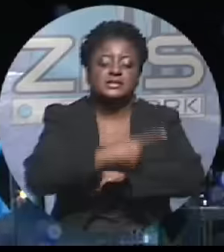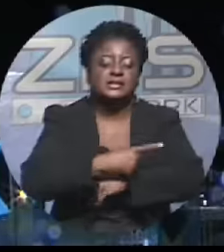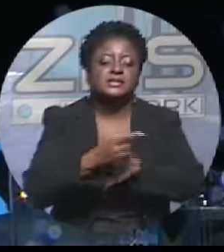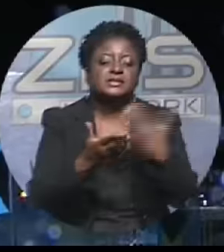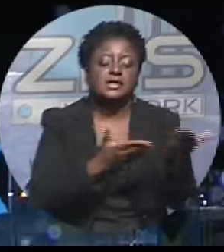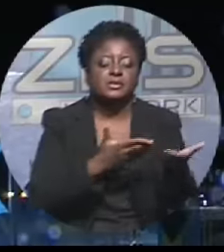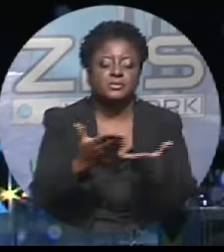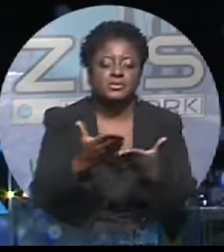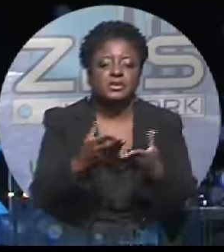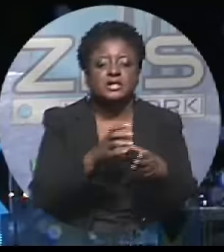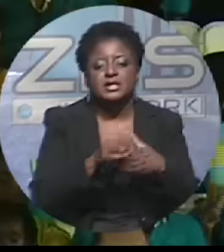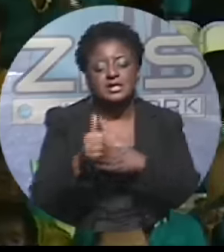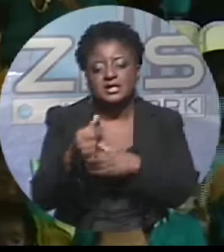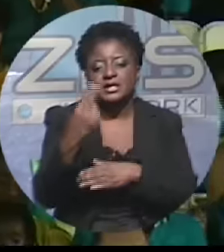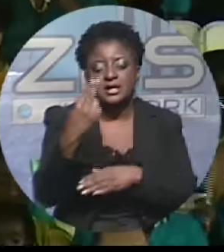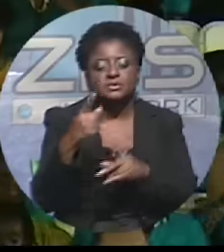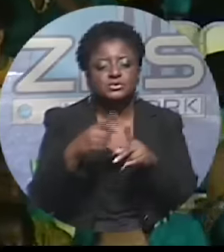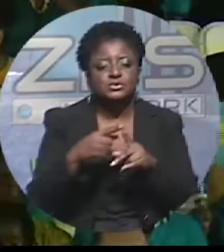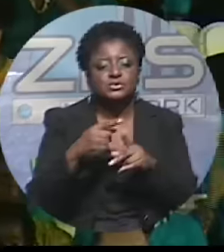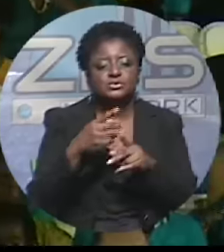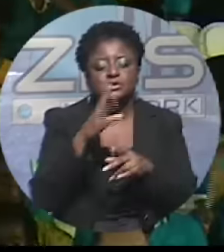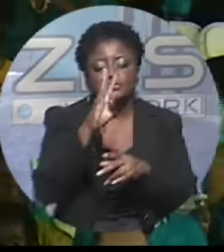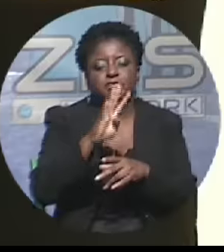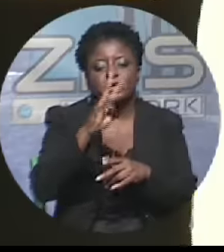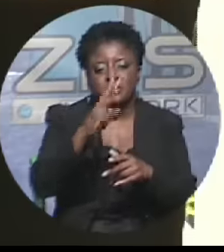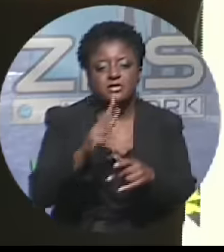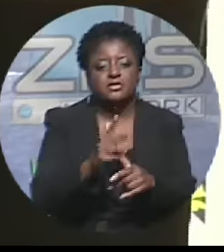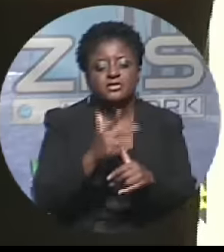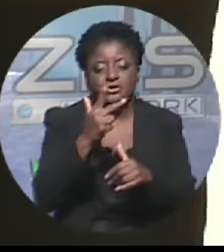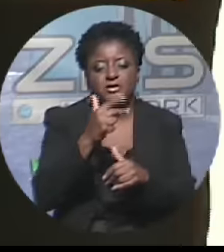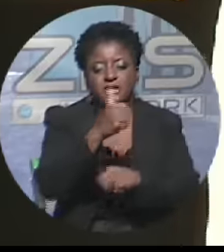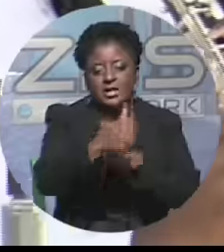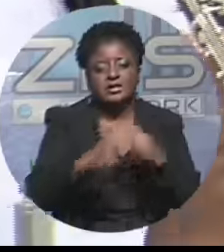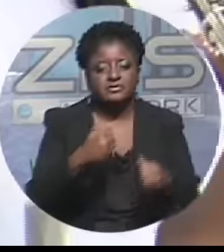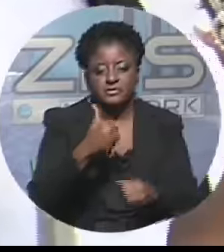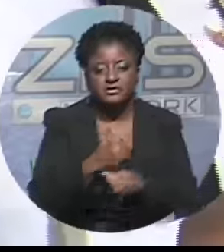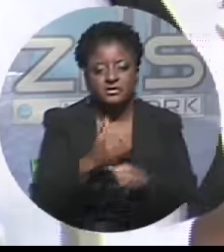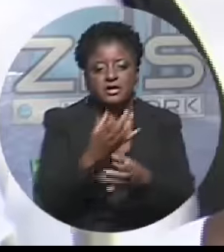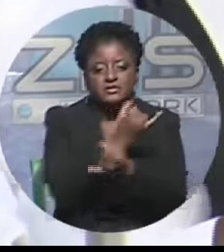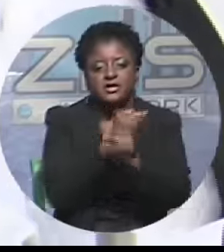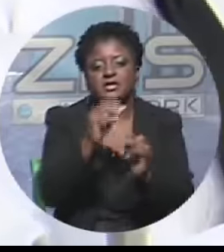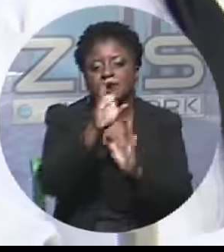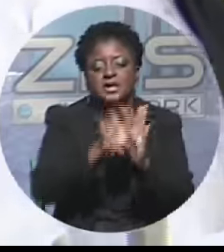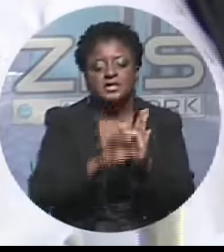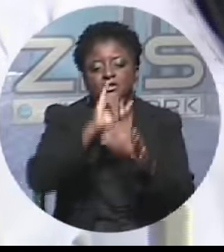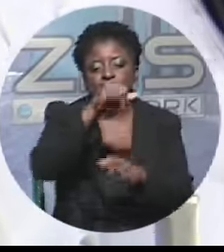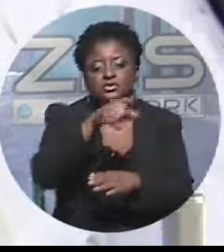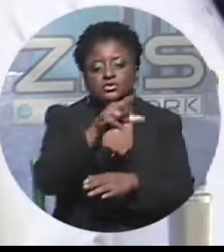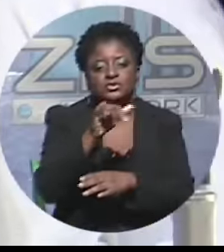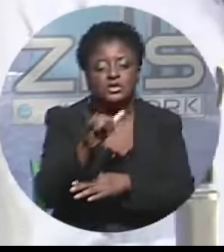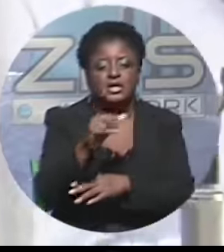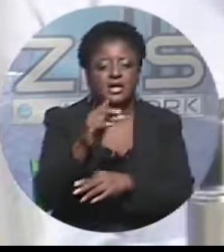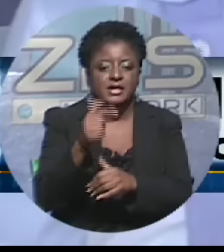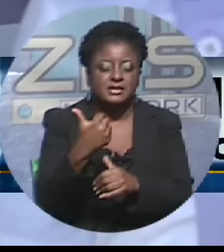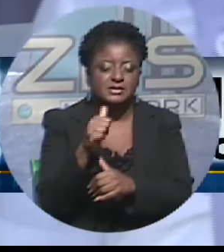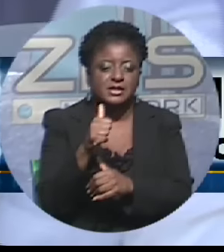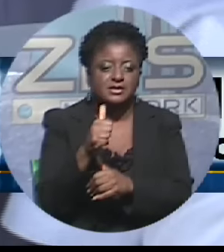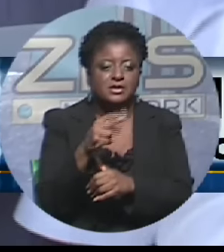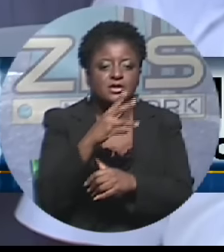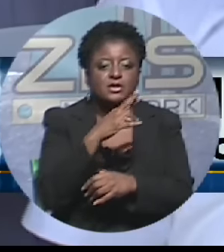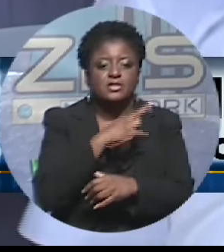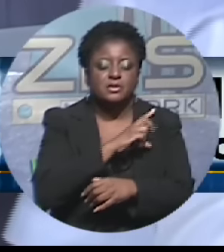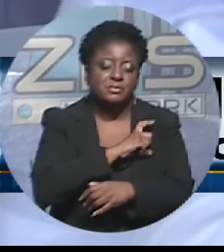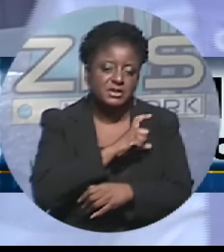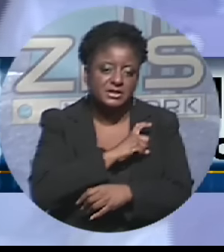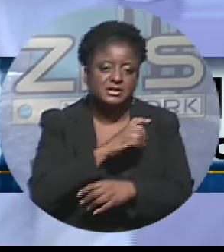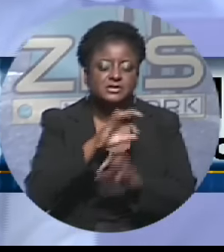leading to the country's 43rd anniversary of independence on July 10th. The Royal Bahamas Police Force Youth Band and youngsters